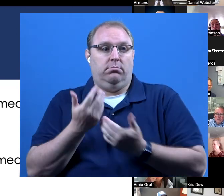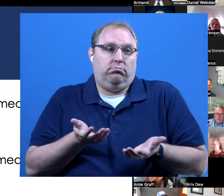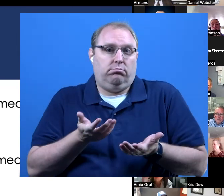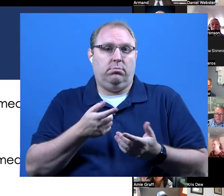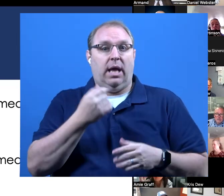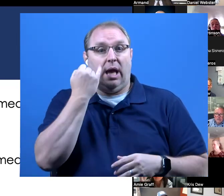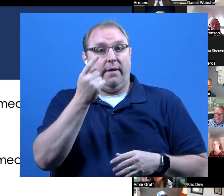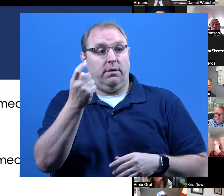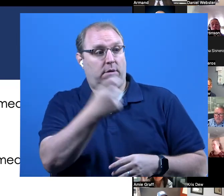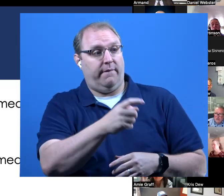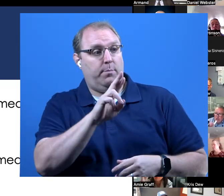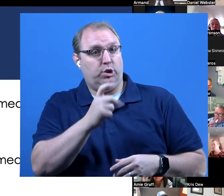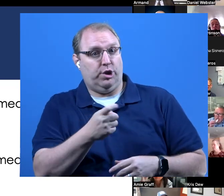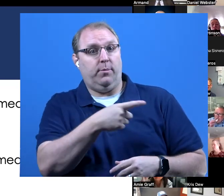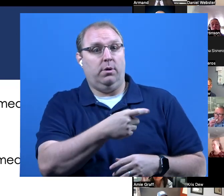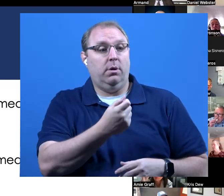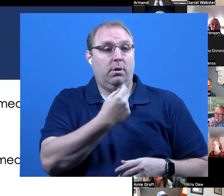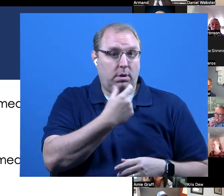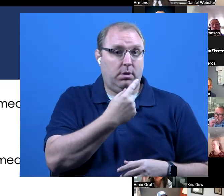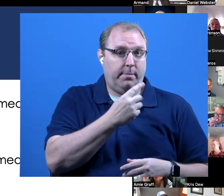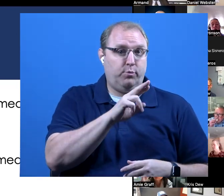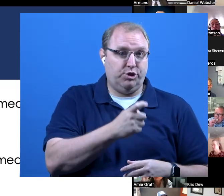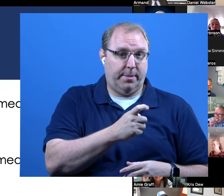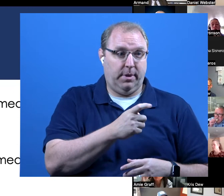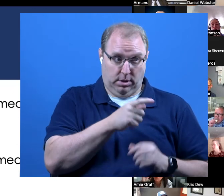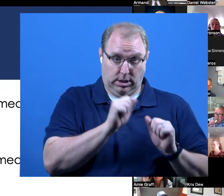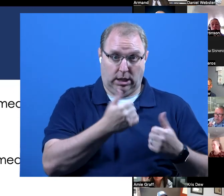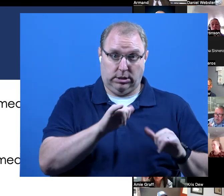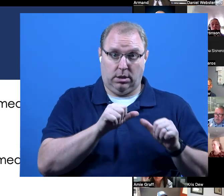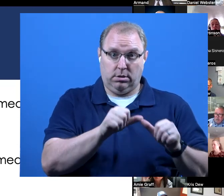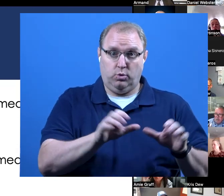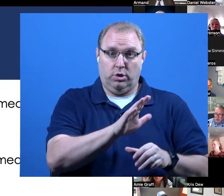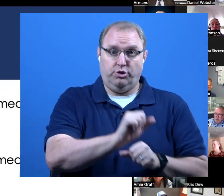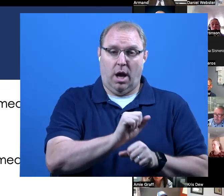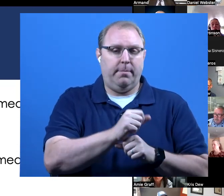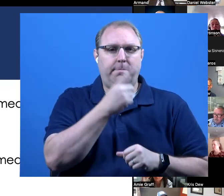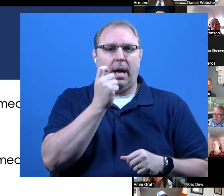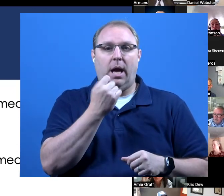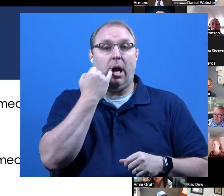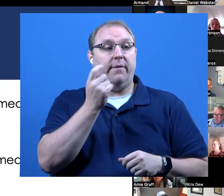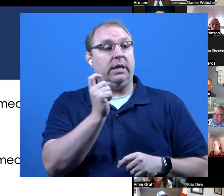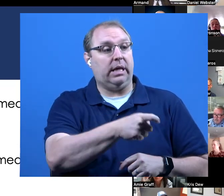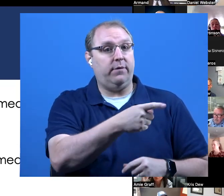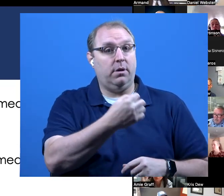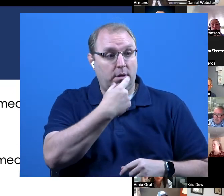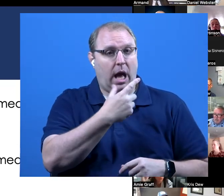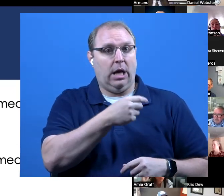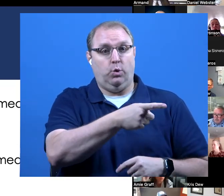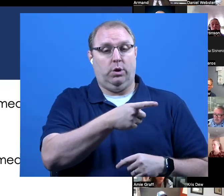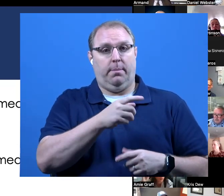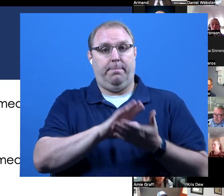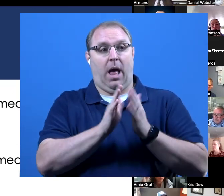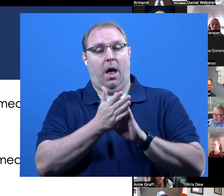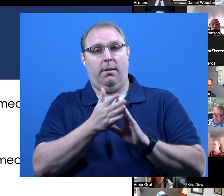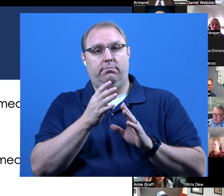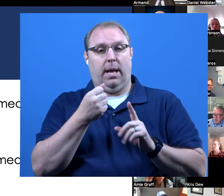the influence, what was the term you used for me? Impairment. Impaired. If you feel like you're impaired to the point